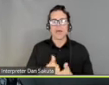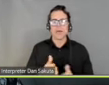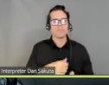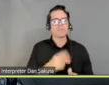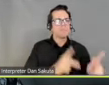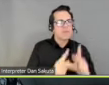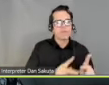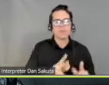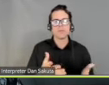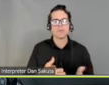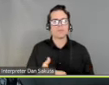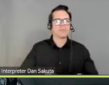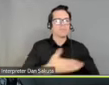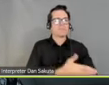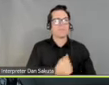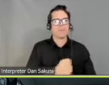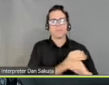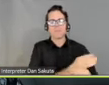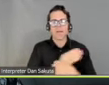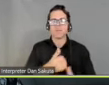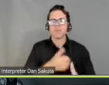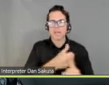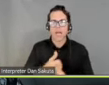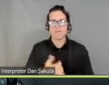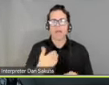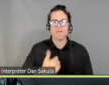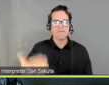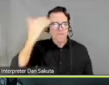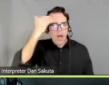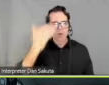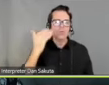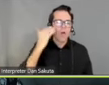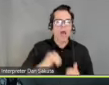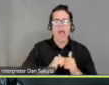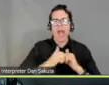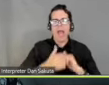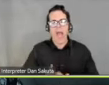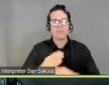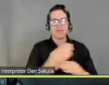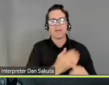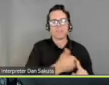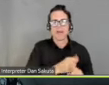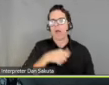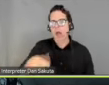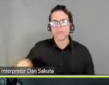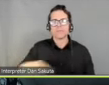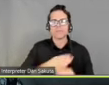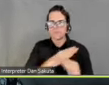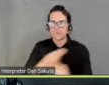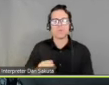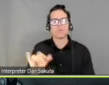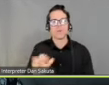on how to protect themselves, to have the knowledge to protect themselves and their loved ones. And the general steps I take when I